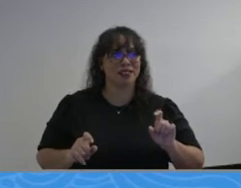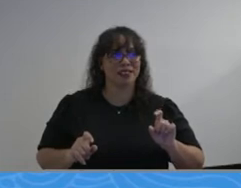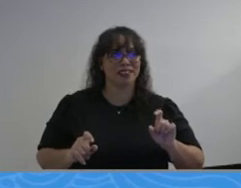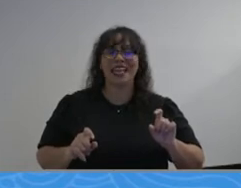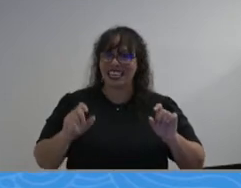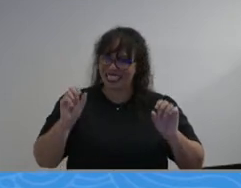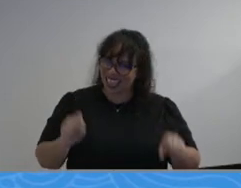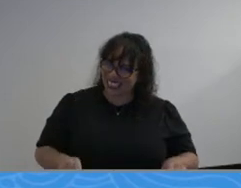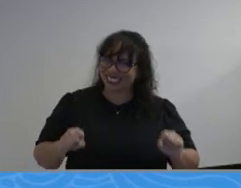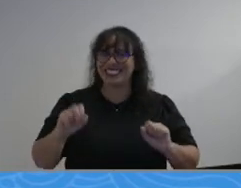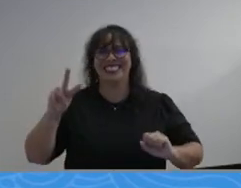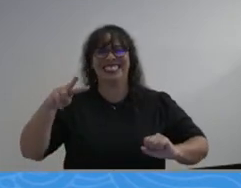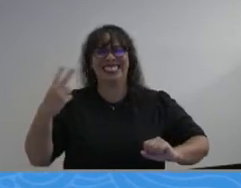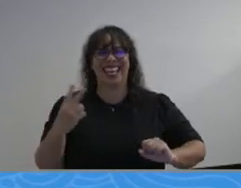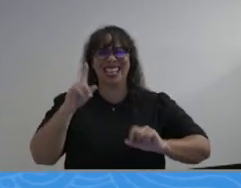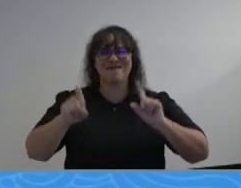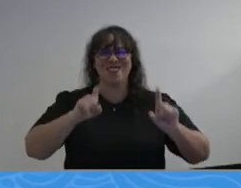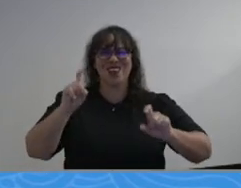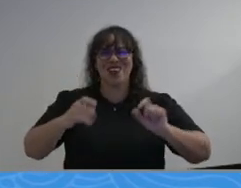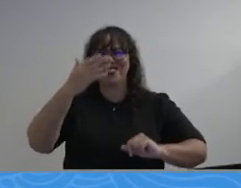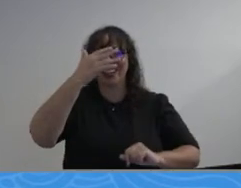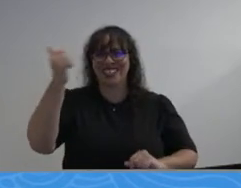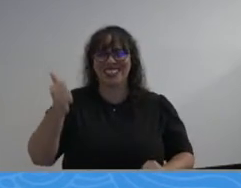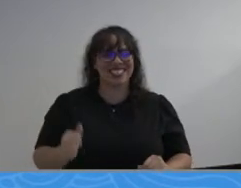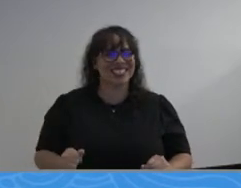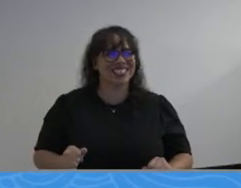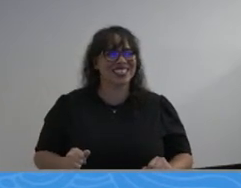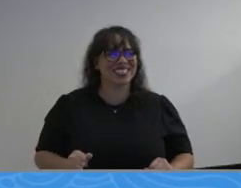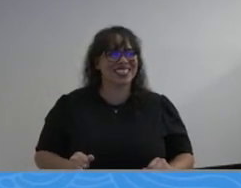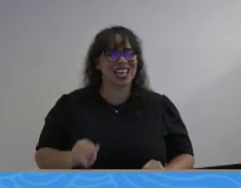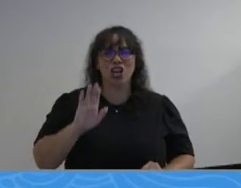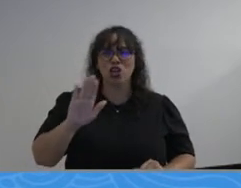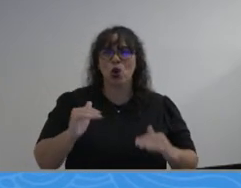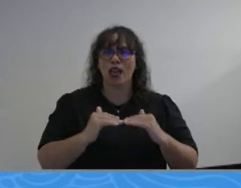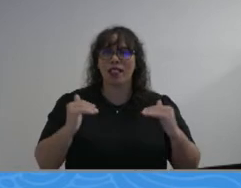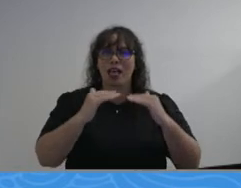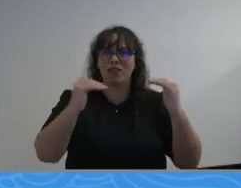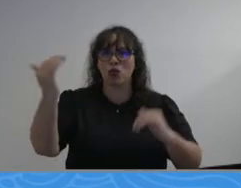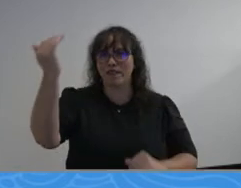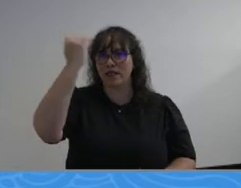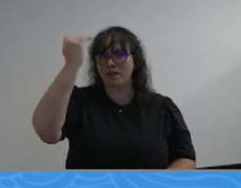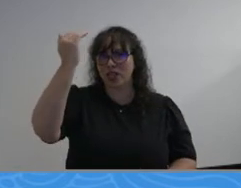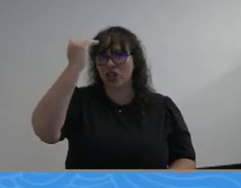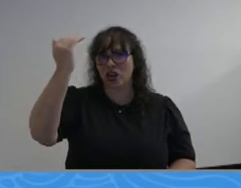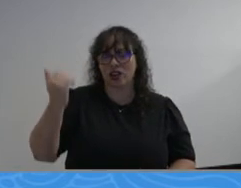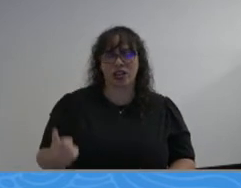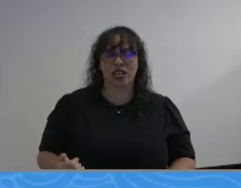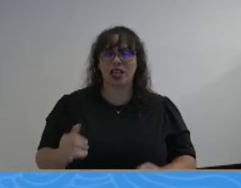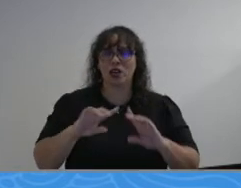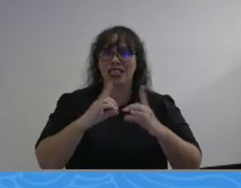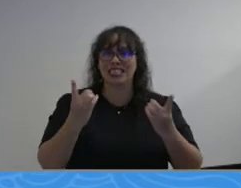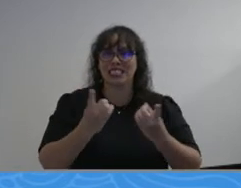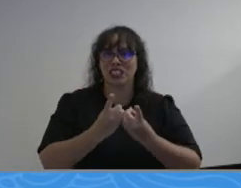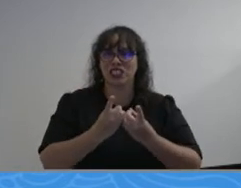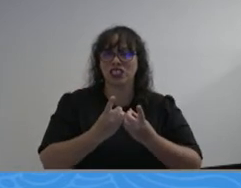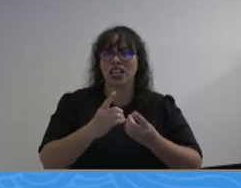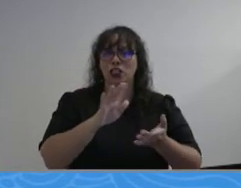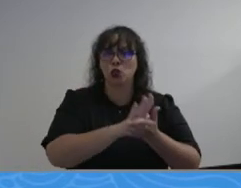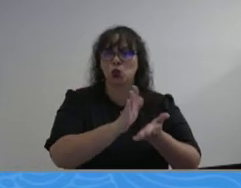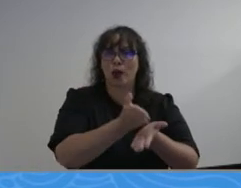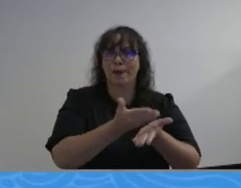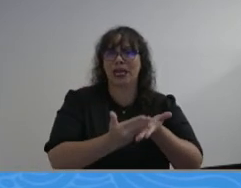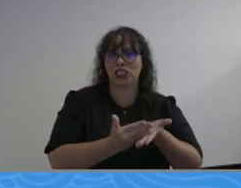Yes, there's a second poll. I forgot about that. What is your level of familiarity with the district and school